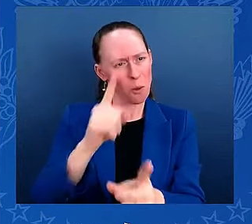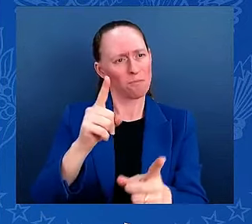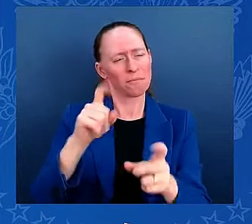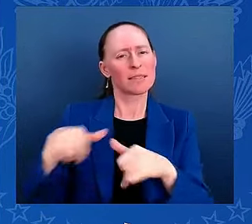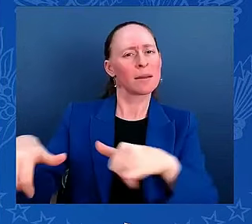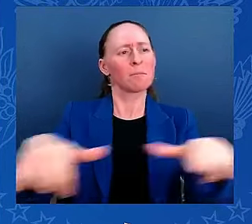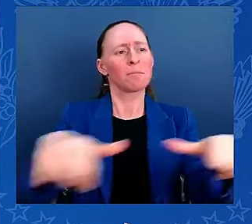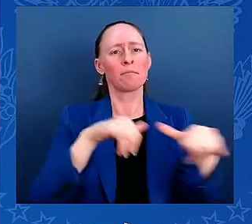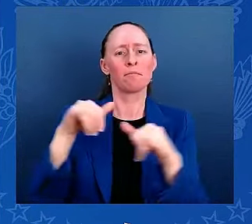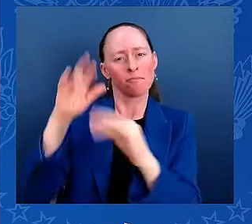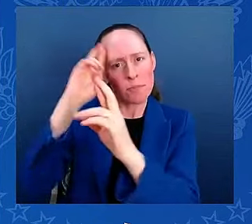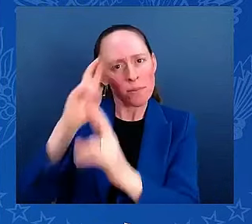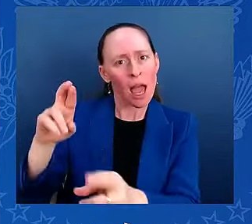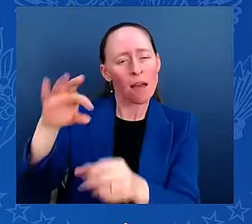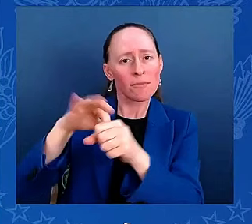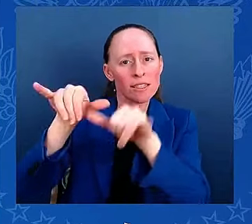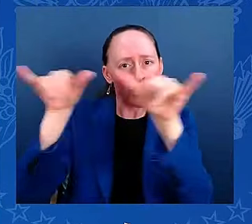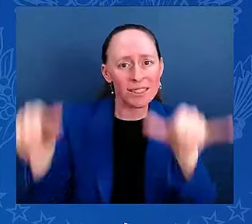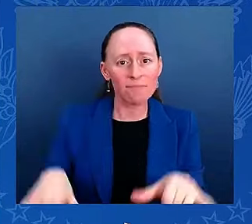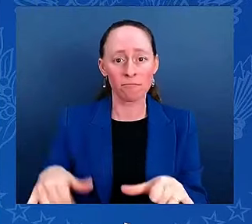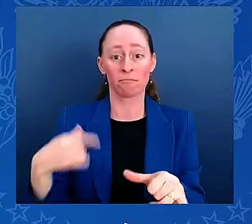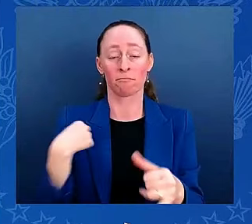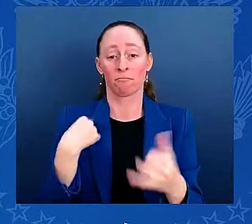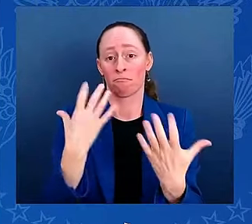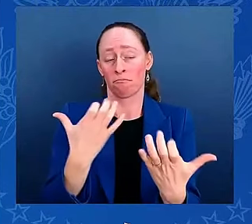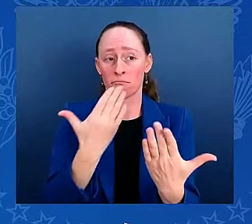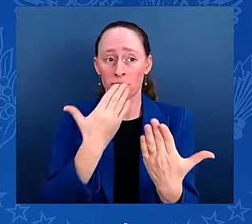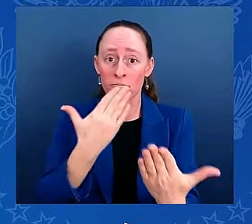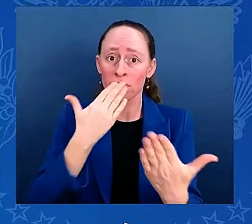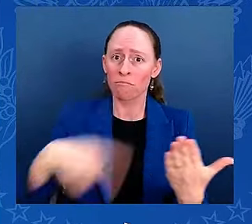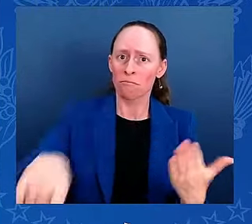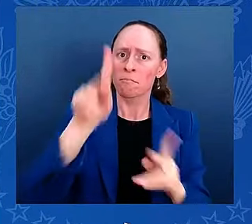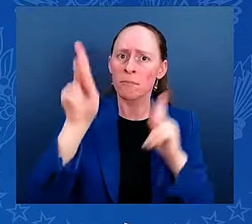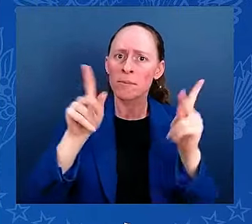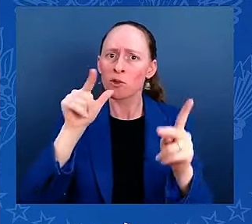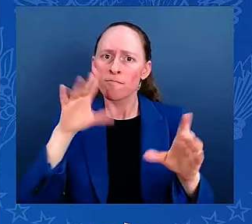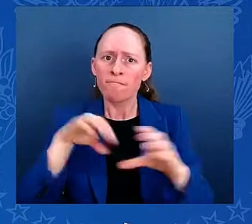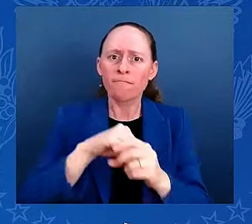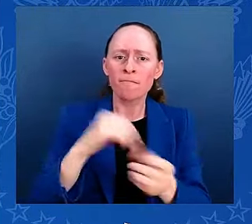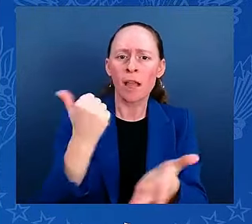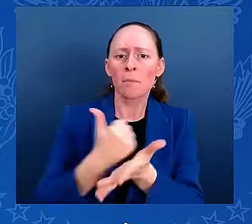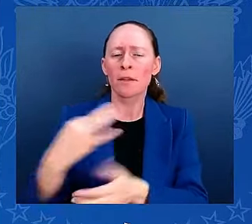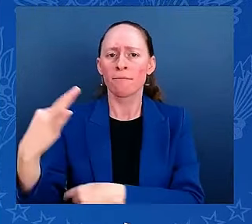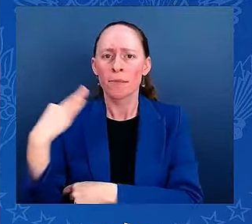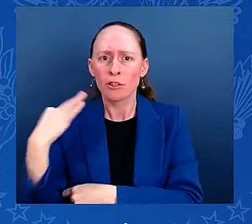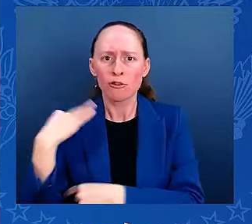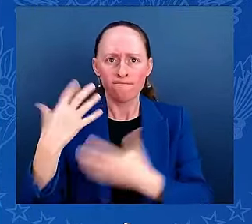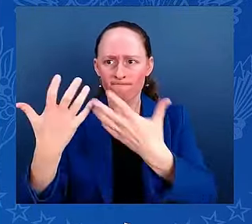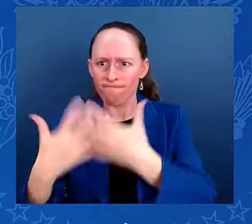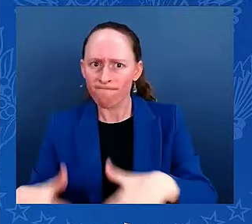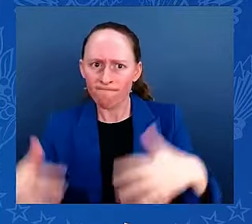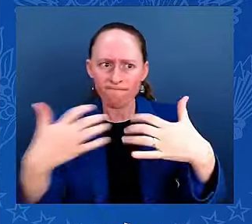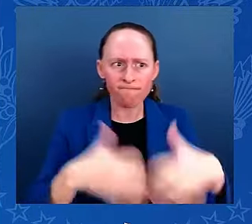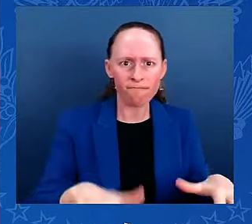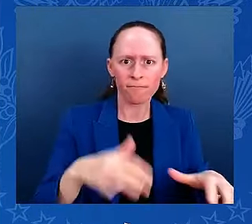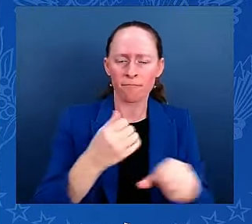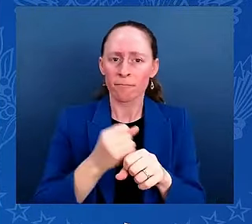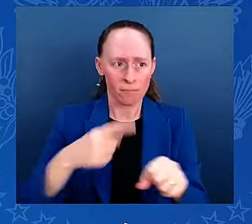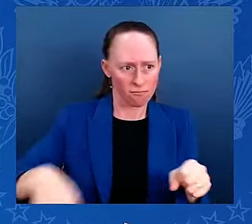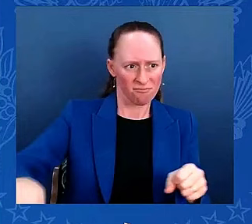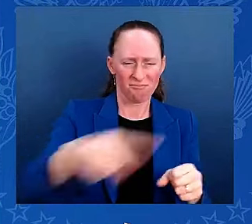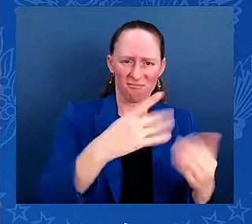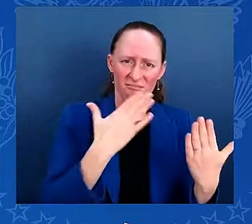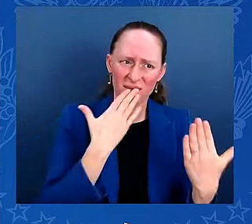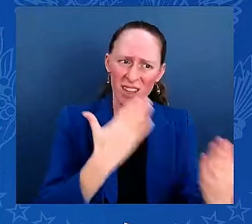should thank them. Thank them for staffing voting sites, counting the votes, and protecting the very integrity of the